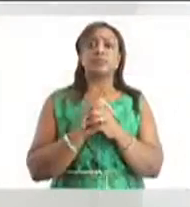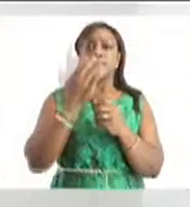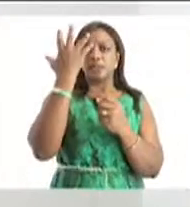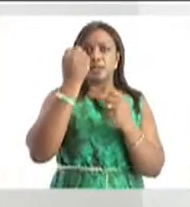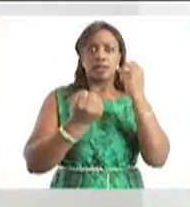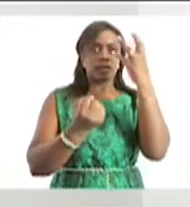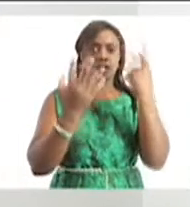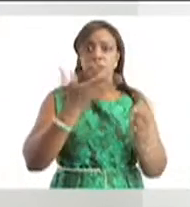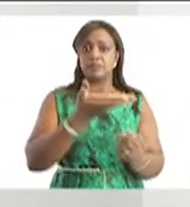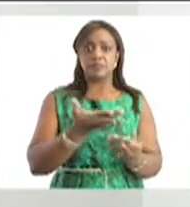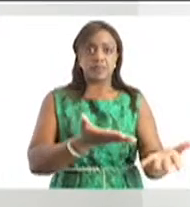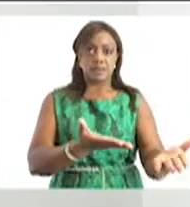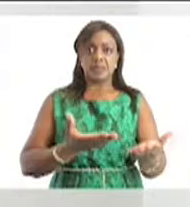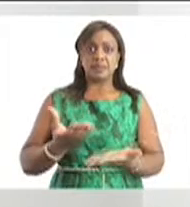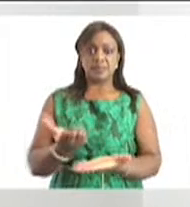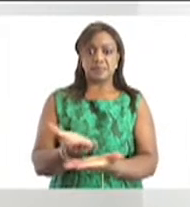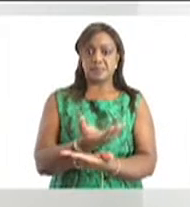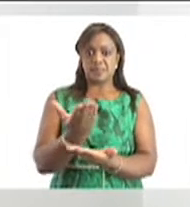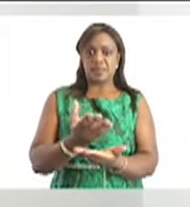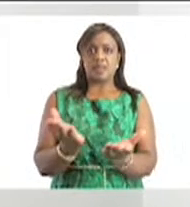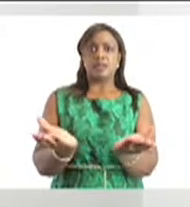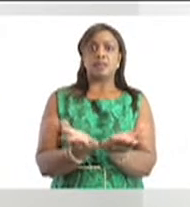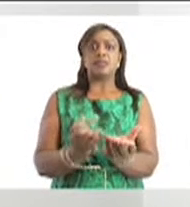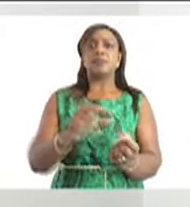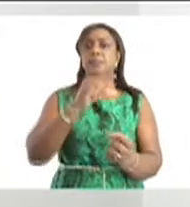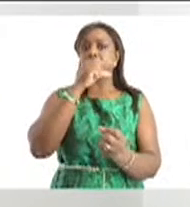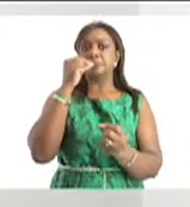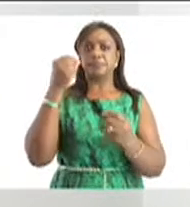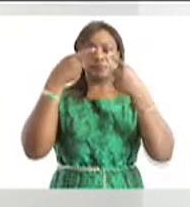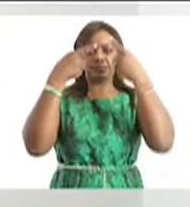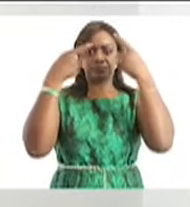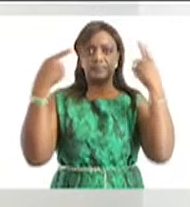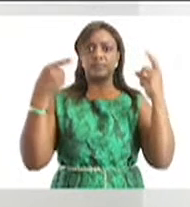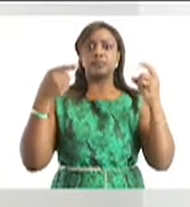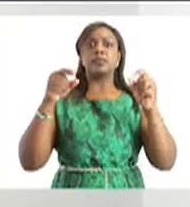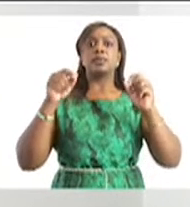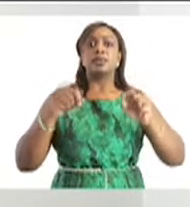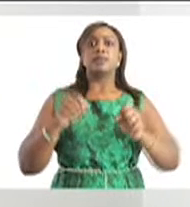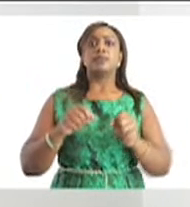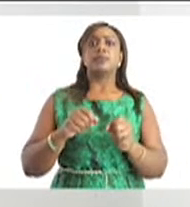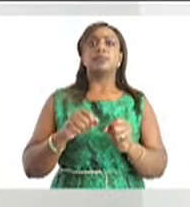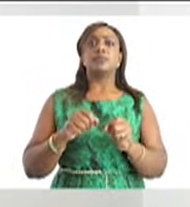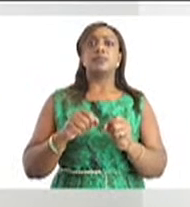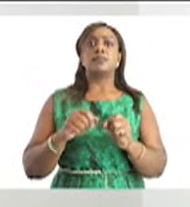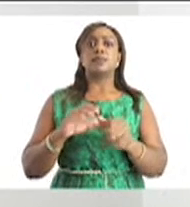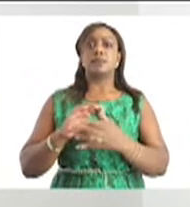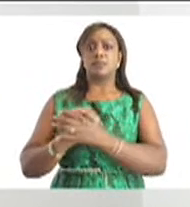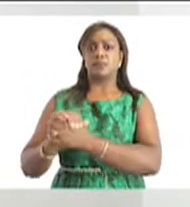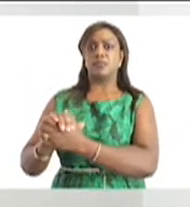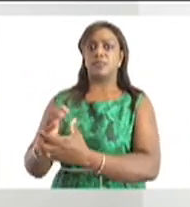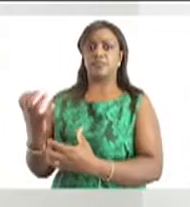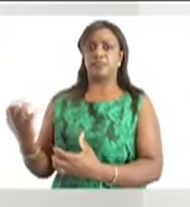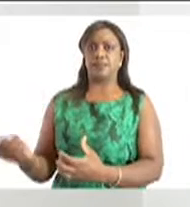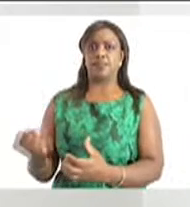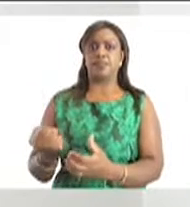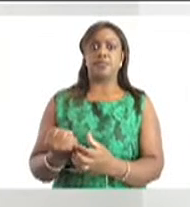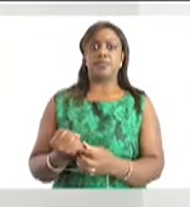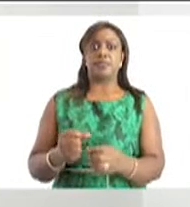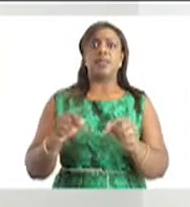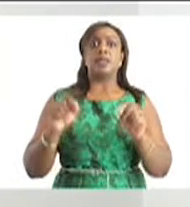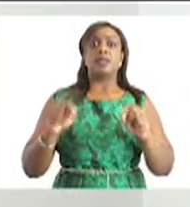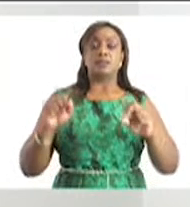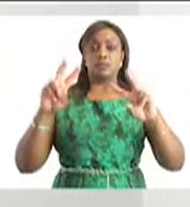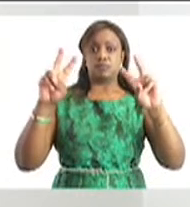Hello there and welcome to My Zone Online School. My name is Mr. Ashela and I'm here today in the studio with my friend. This week's theme